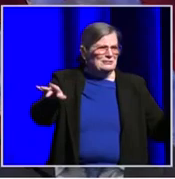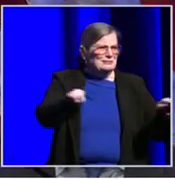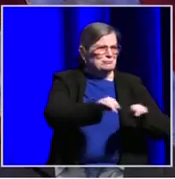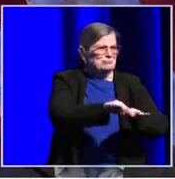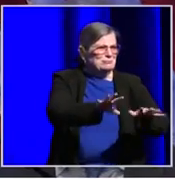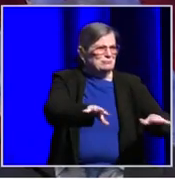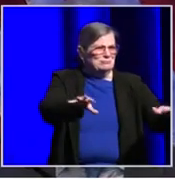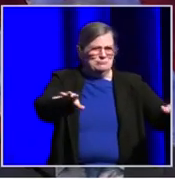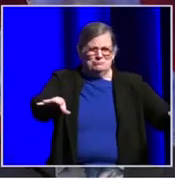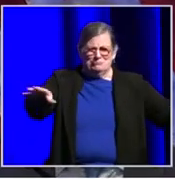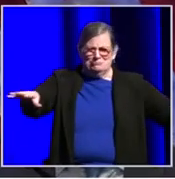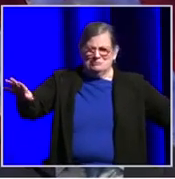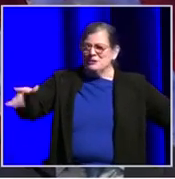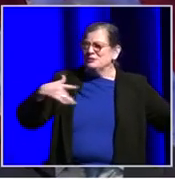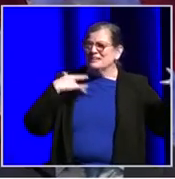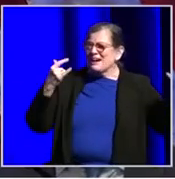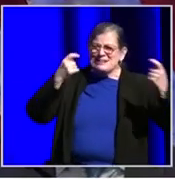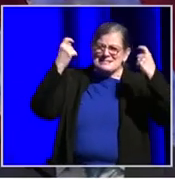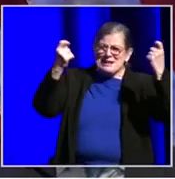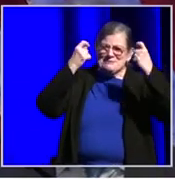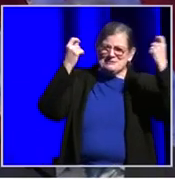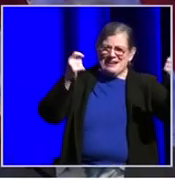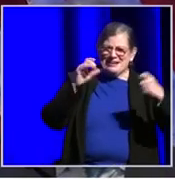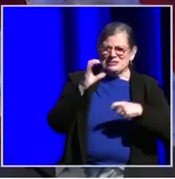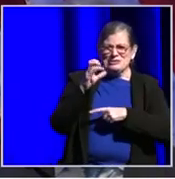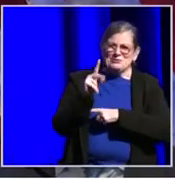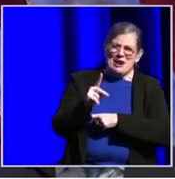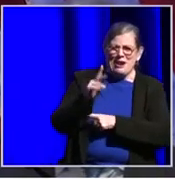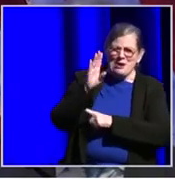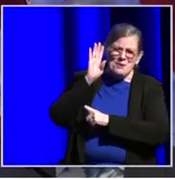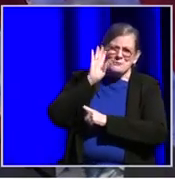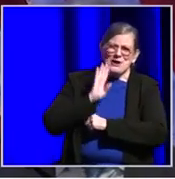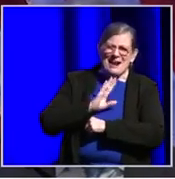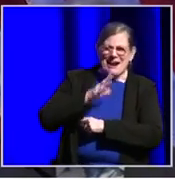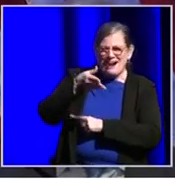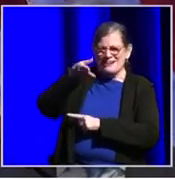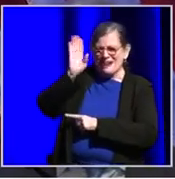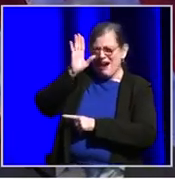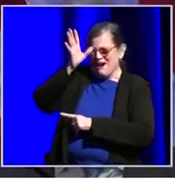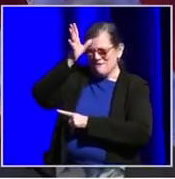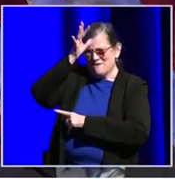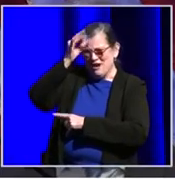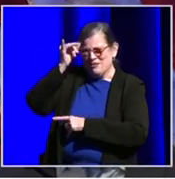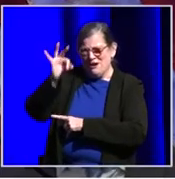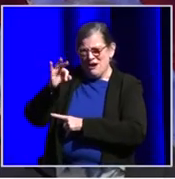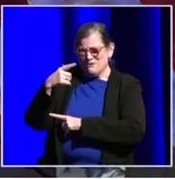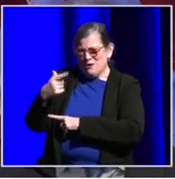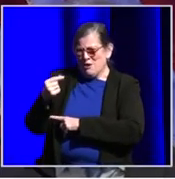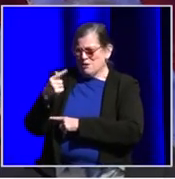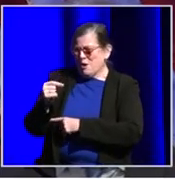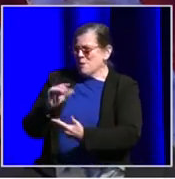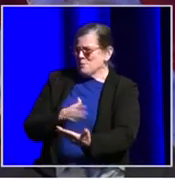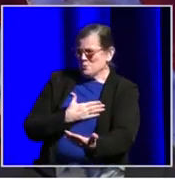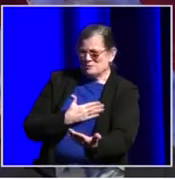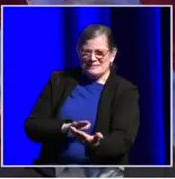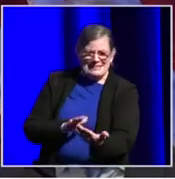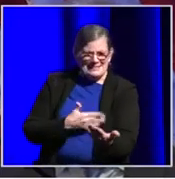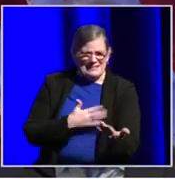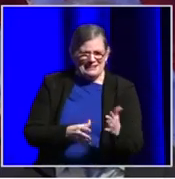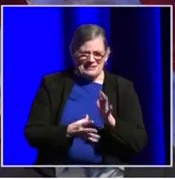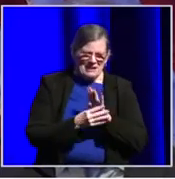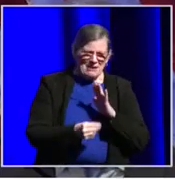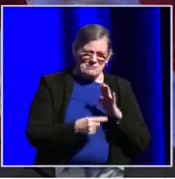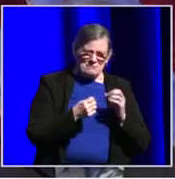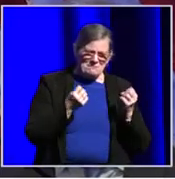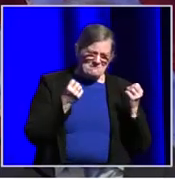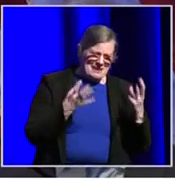and Chuck Brown, the godfather of go-go, who has been emulated by countless artists. Go-go is now